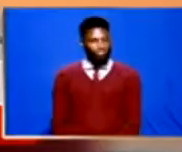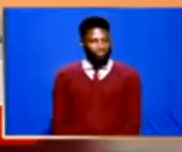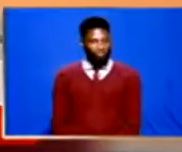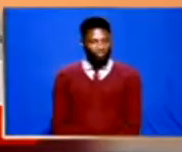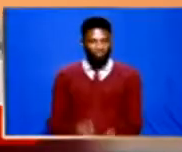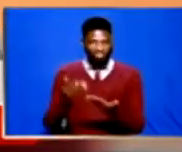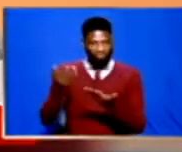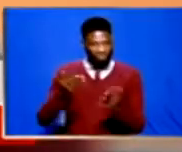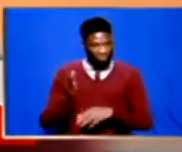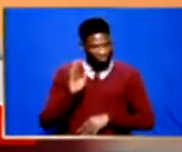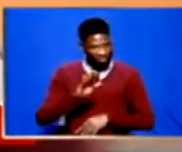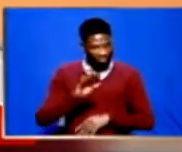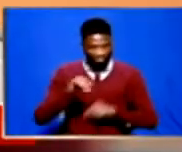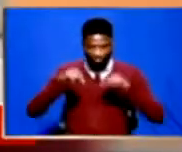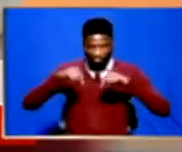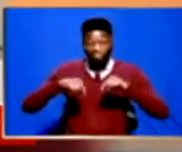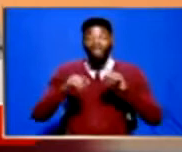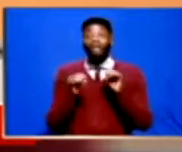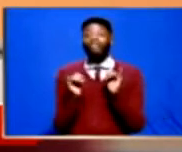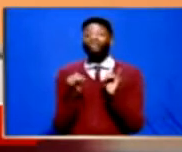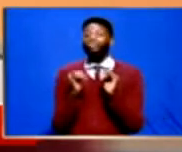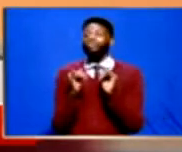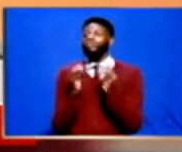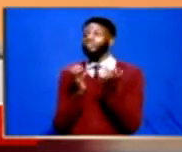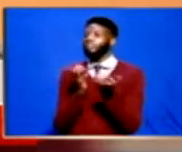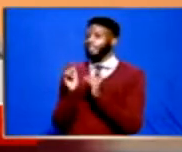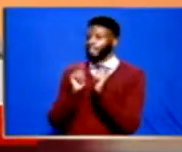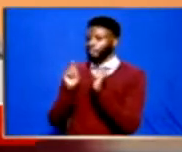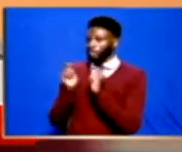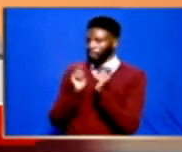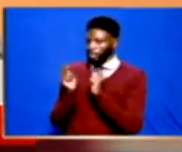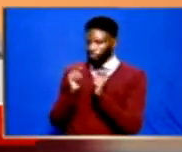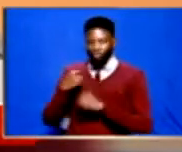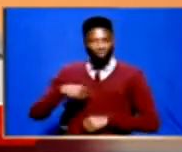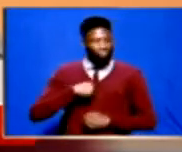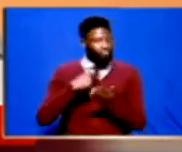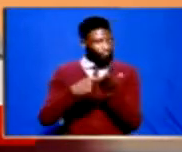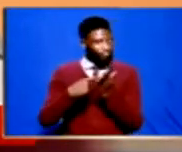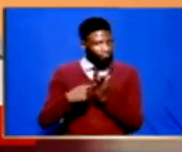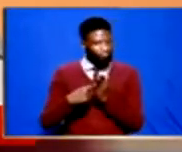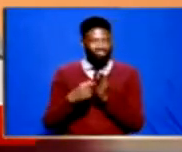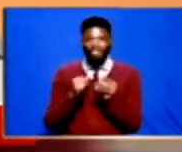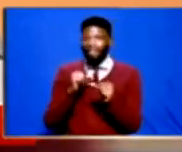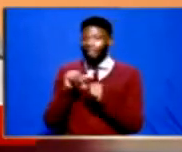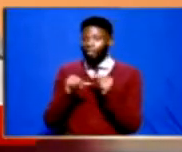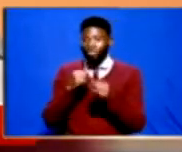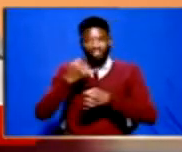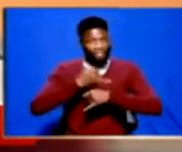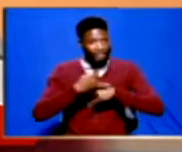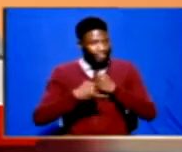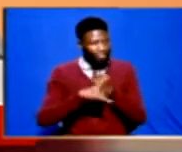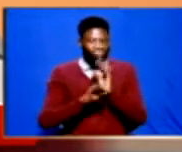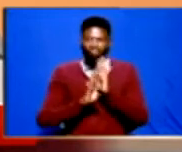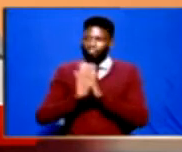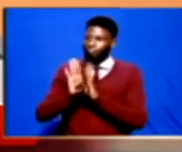Welcome back. This is BizCheck, and of course we've been discussing issues around infrastructure development. Time now